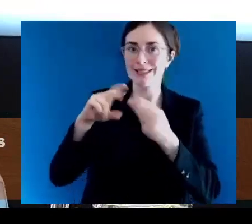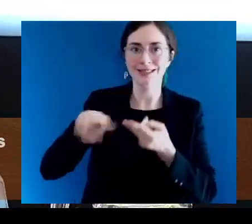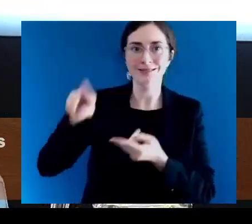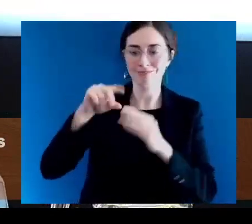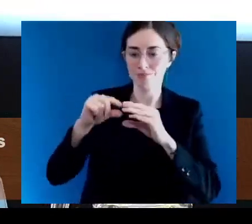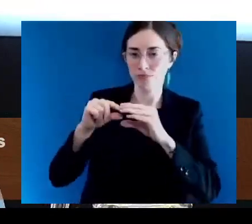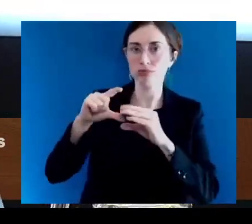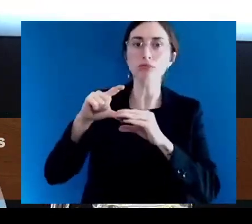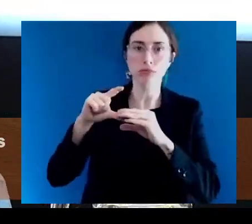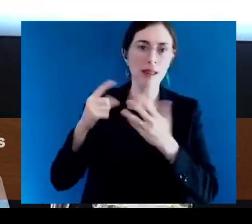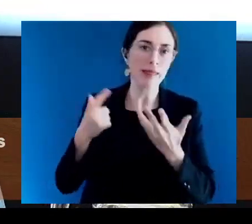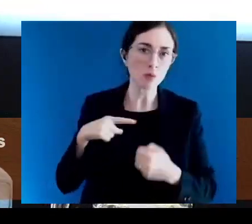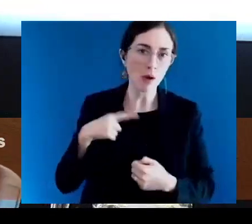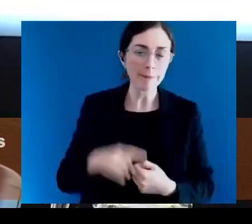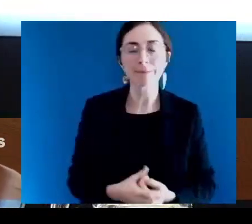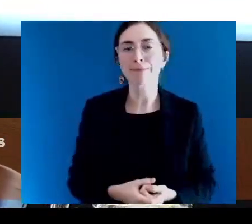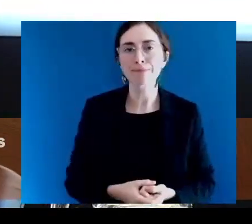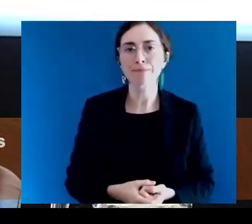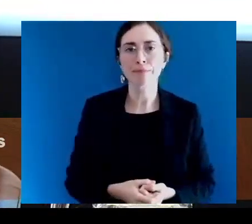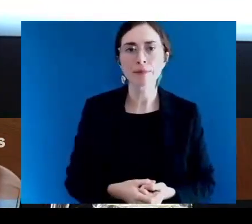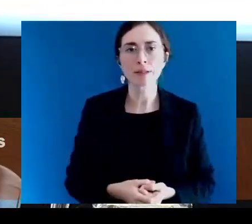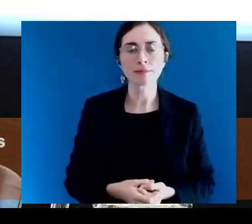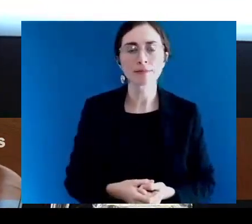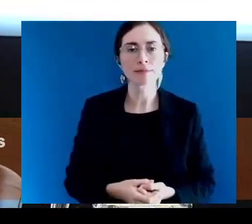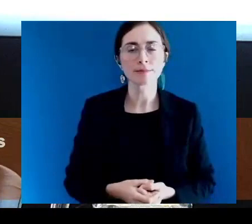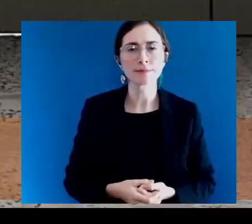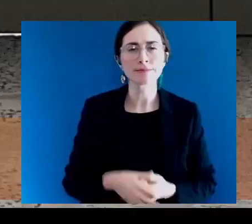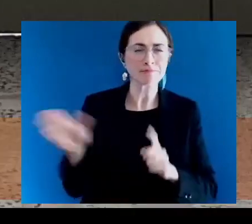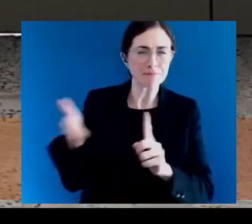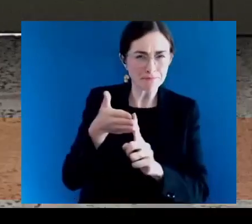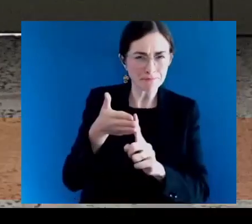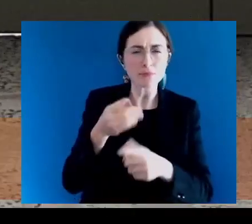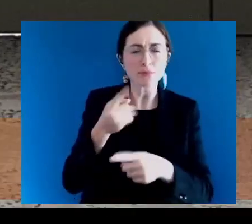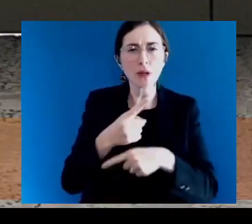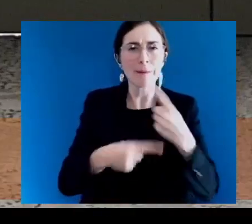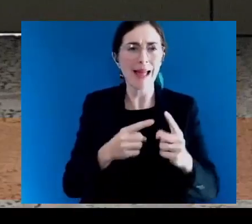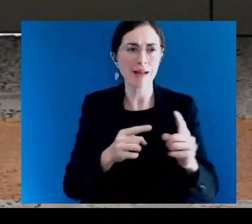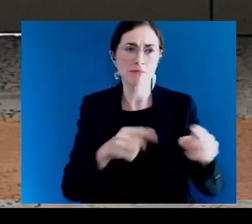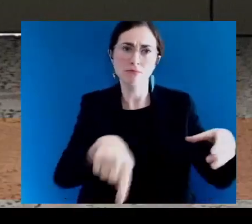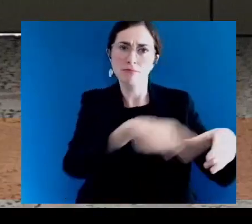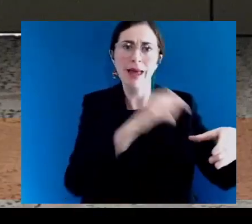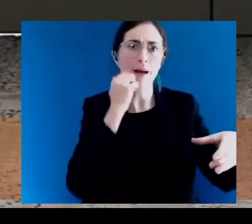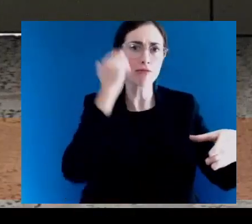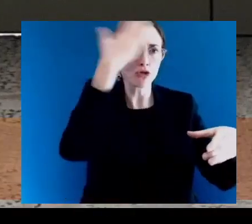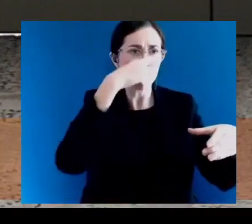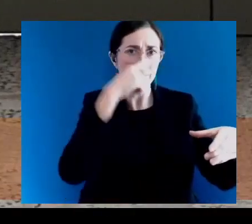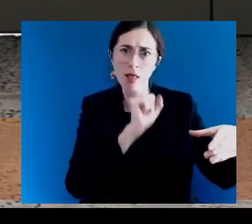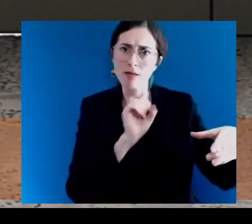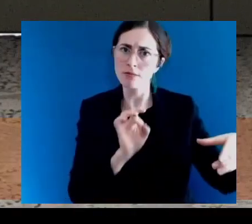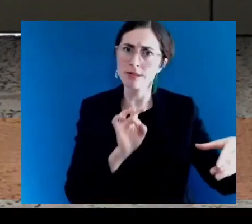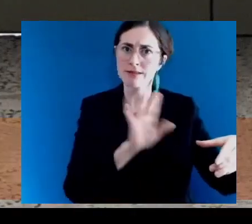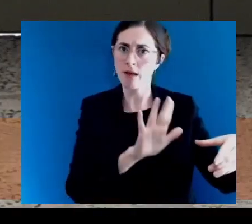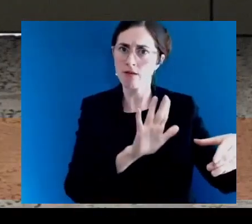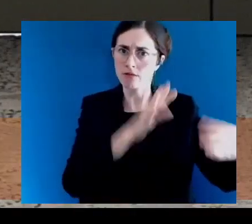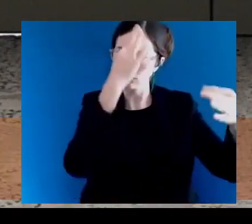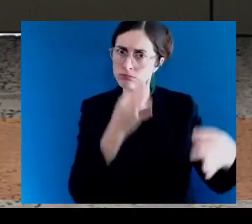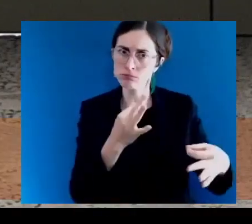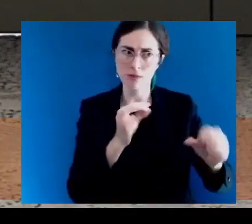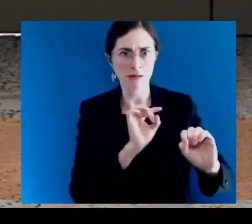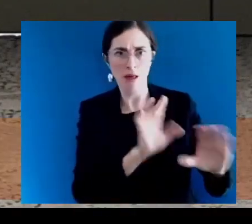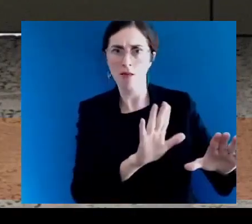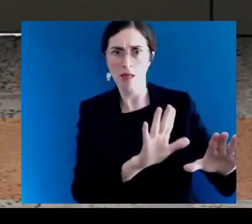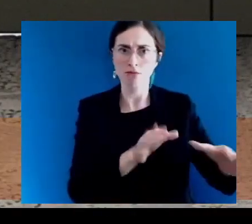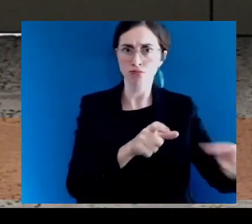Just coming back to self-determination and the questions around that, Minister, in your witness statement, you